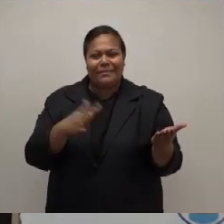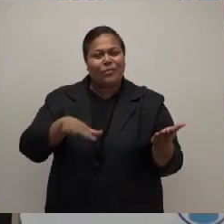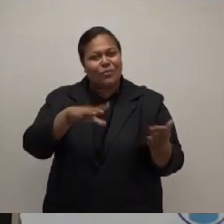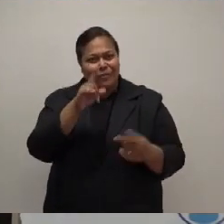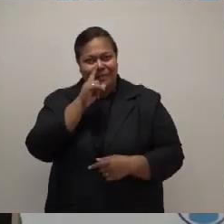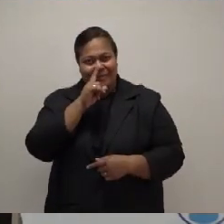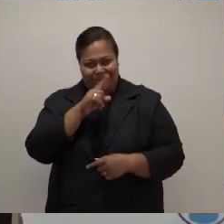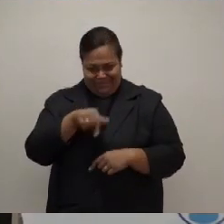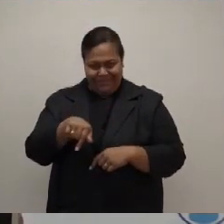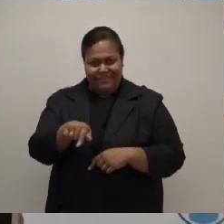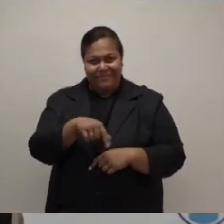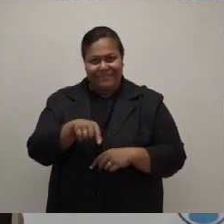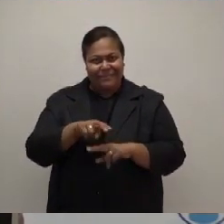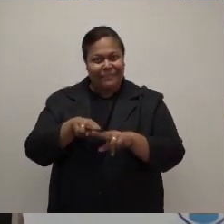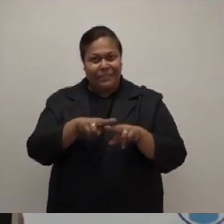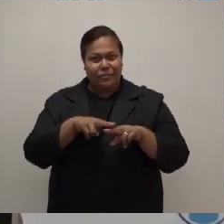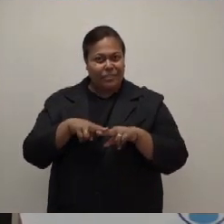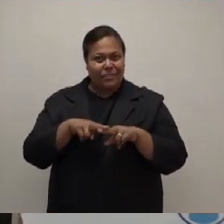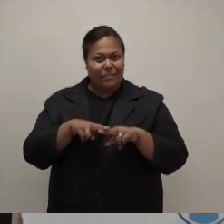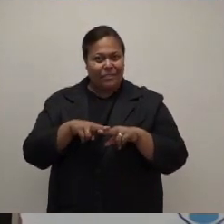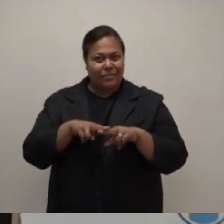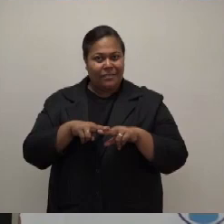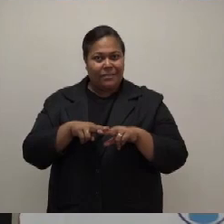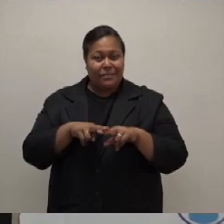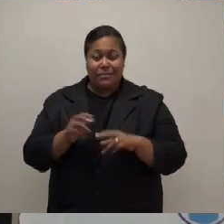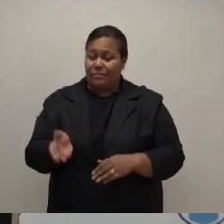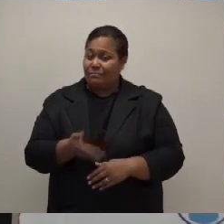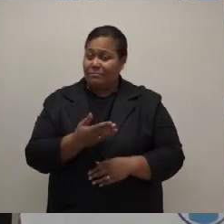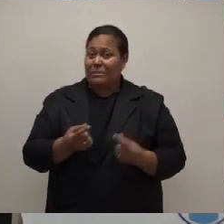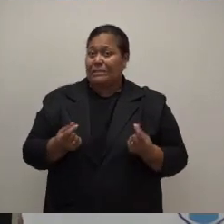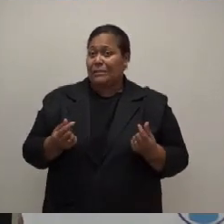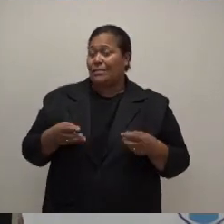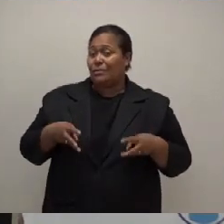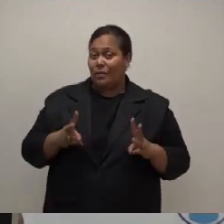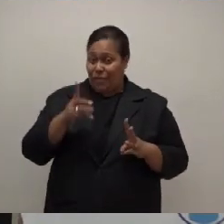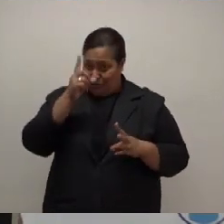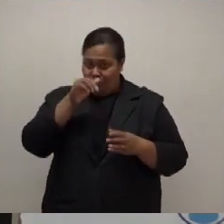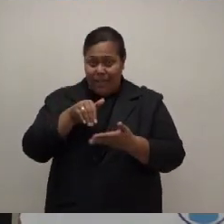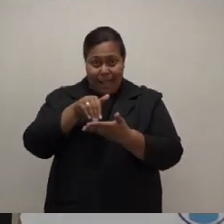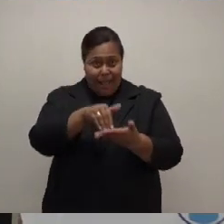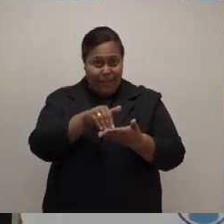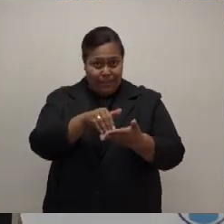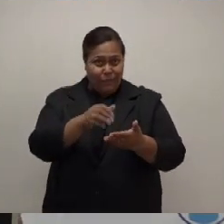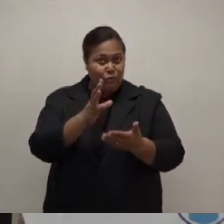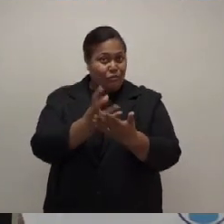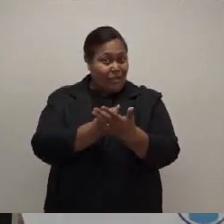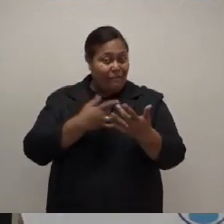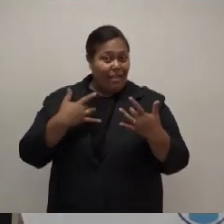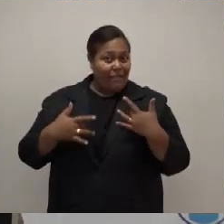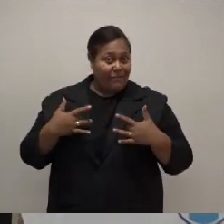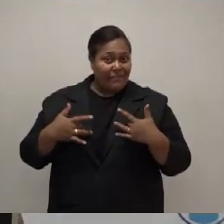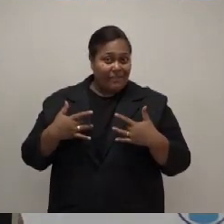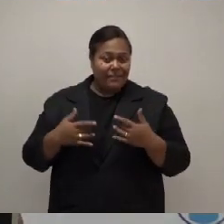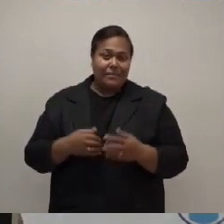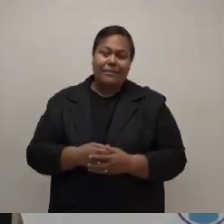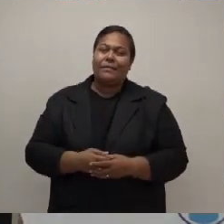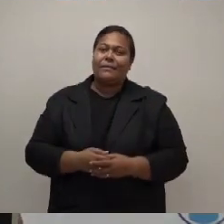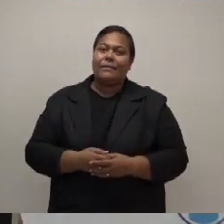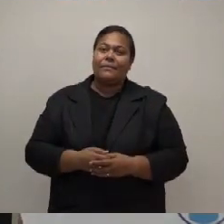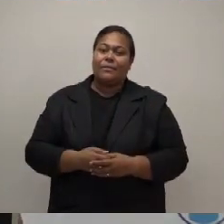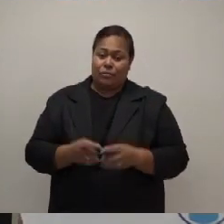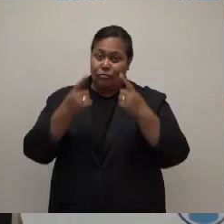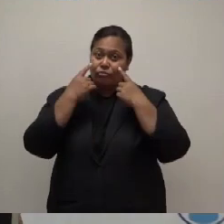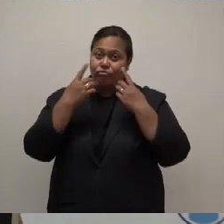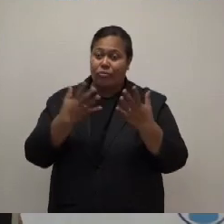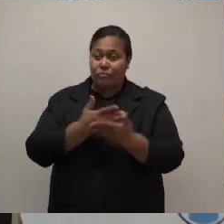So I cannot stress enough the easiest way that you can help save lives and livelihoods, and to show that you